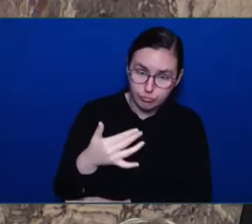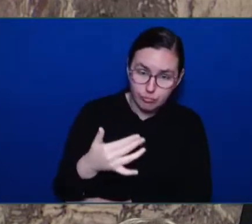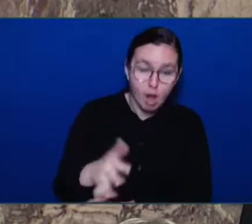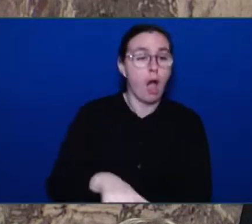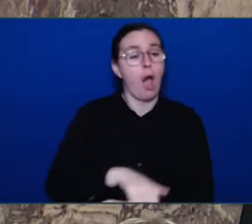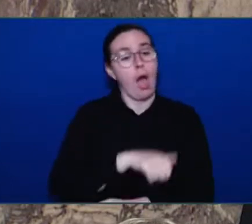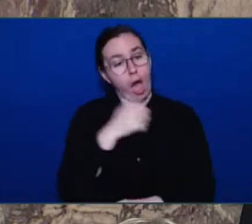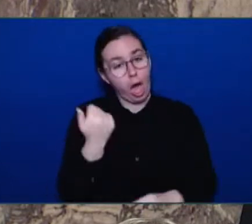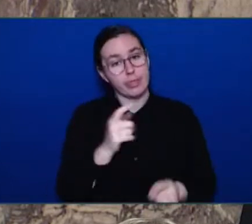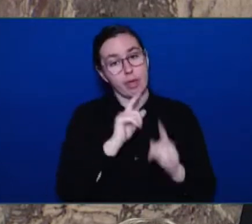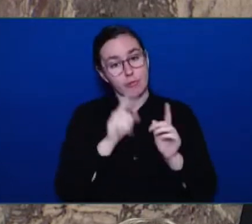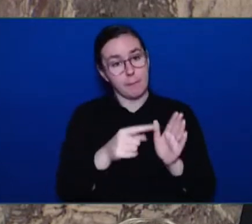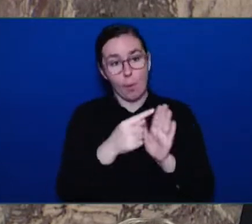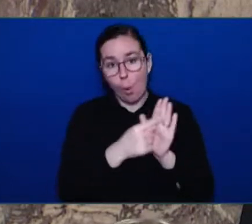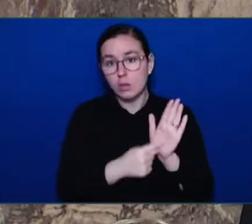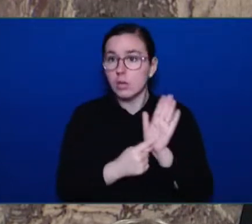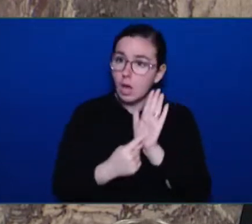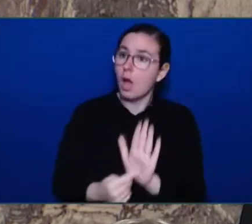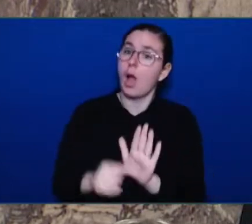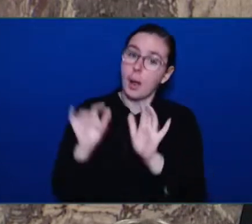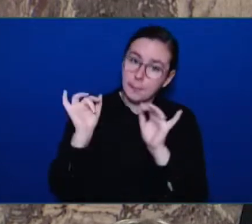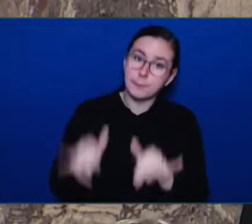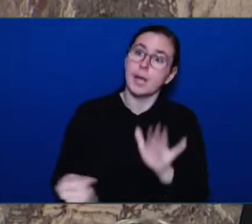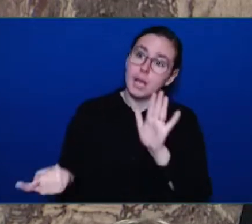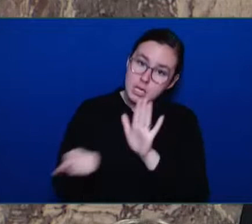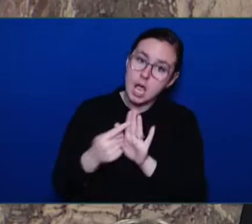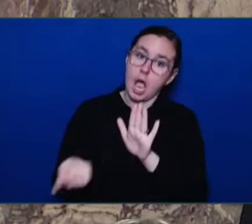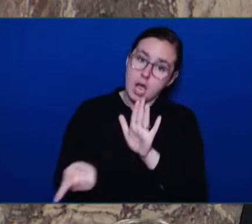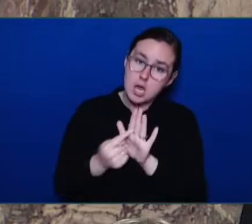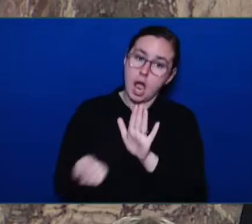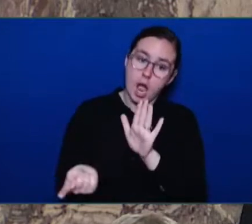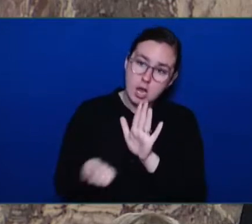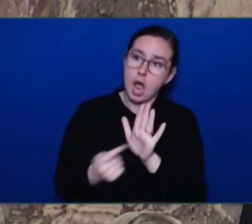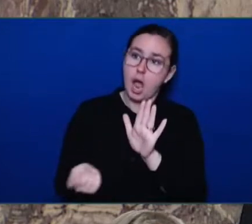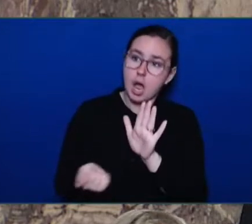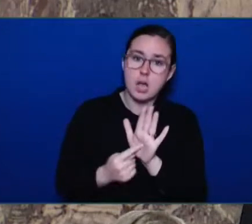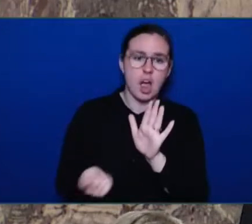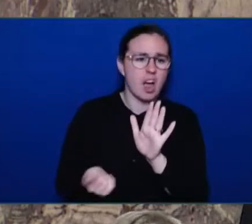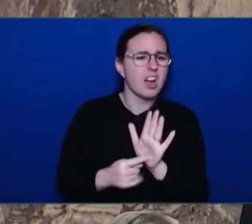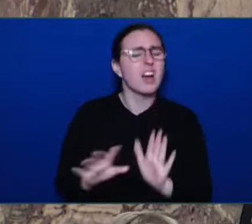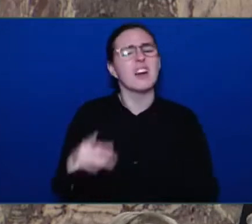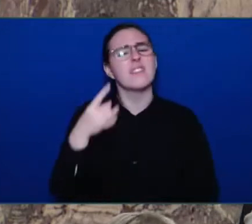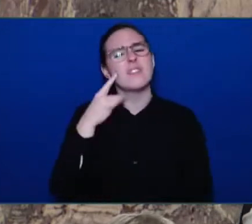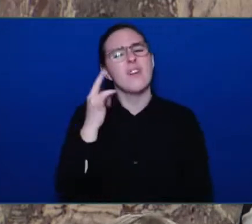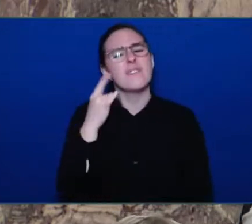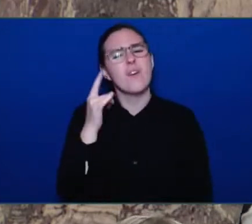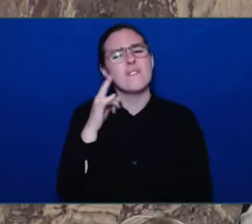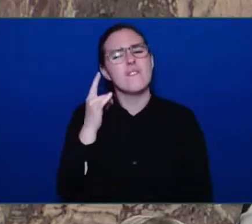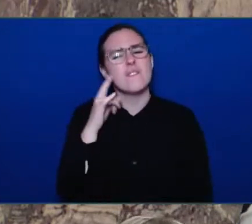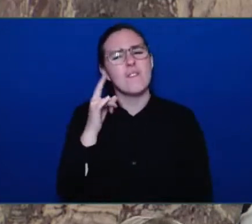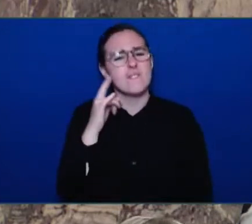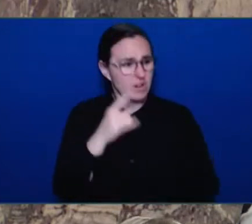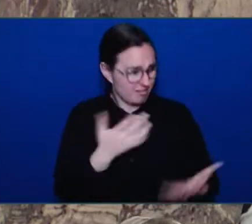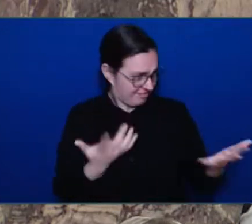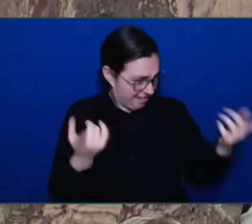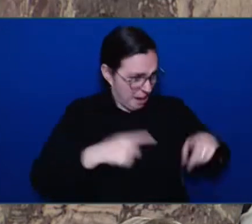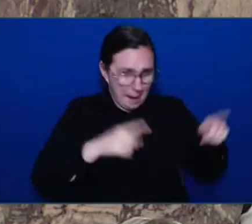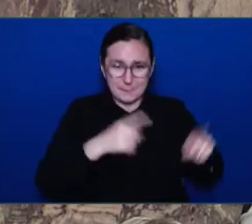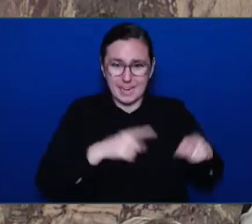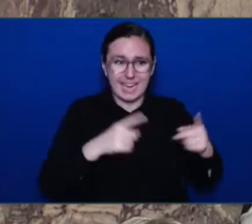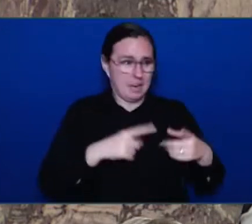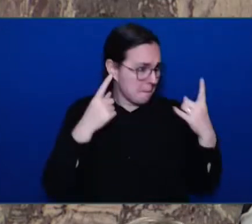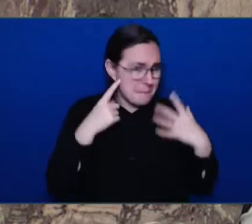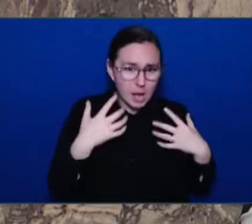I mean, we're talking about mental health, we're talking about violence, we're talking about so many different things that British Columbians have been demanding, begging